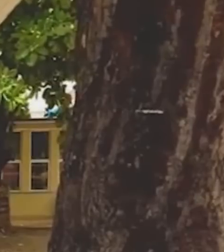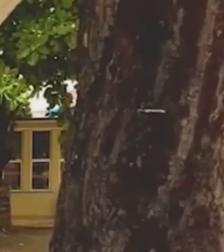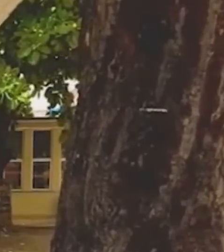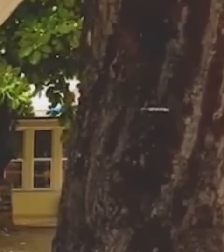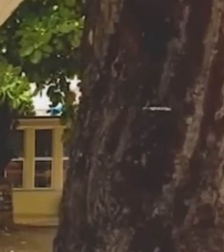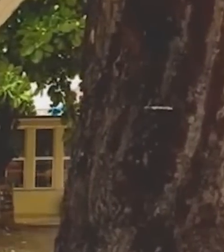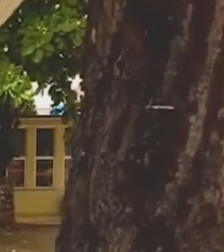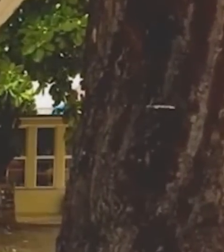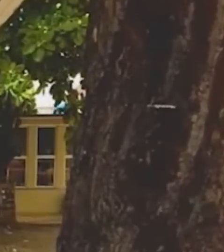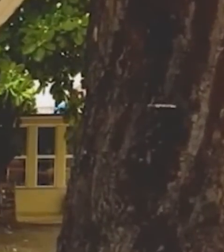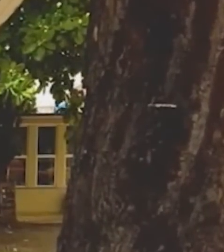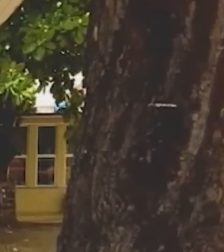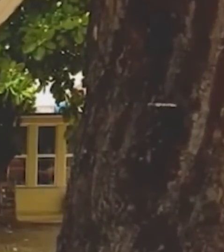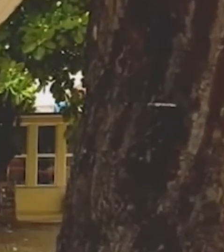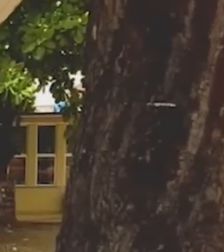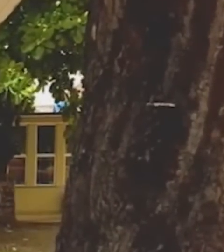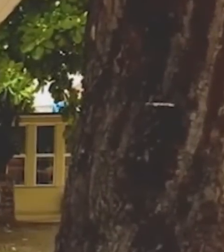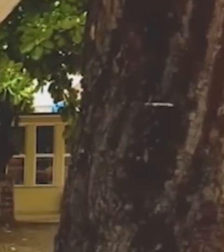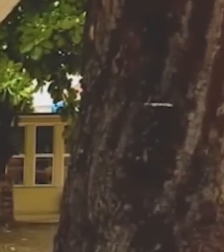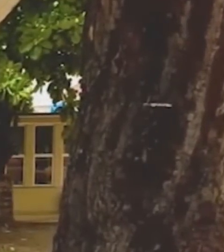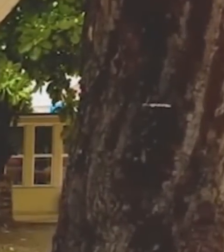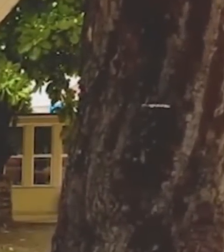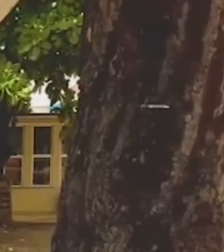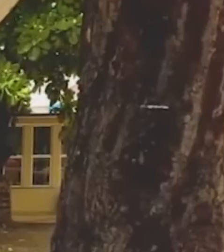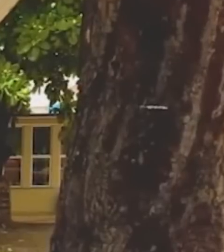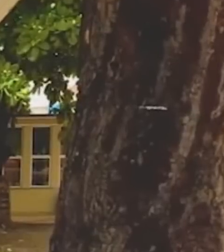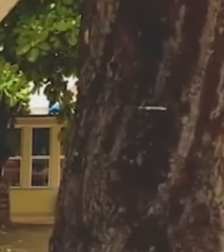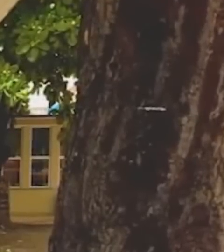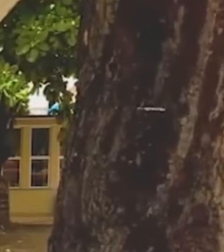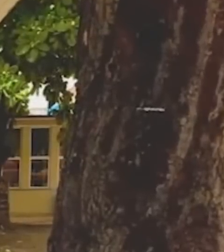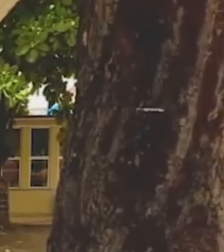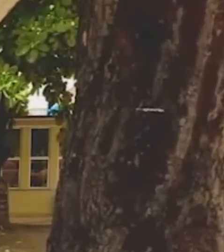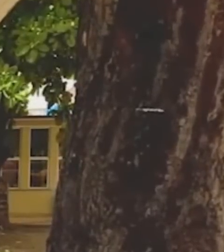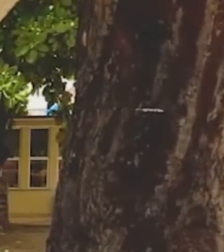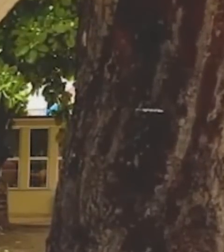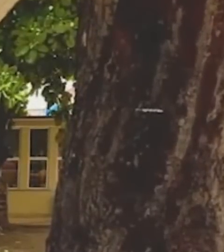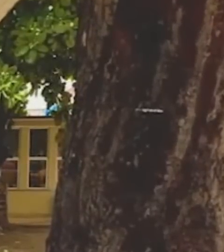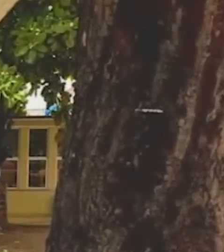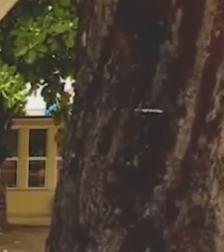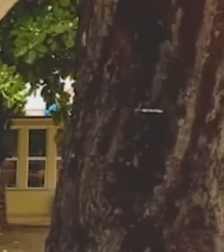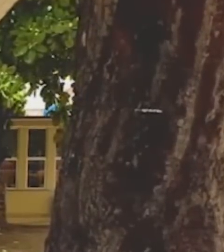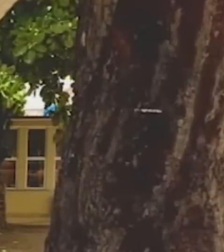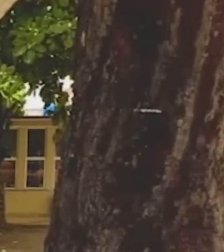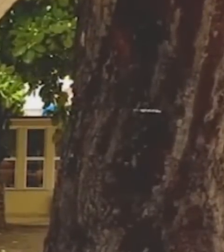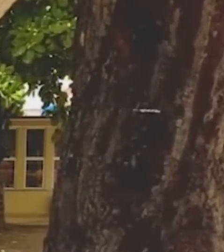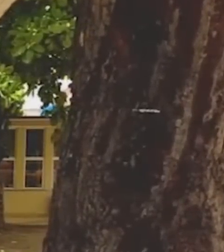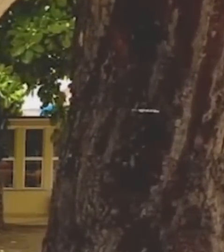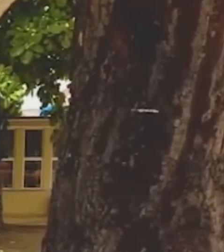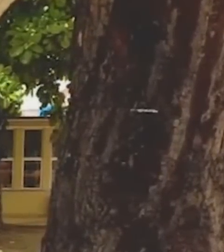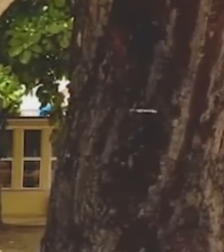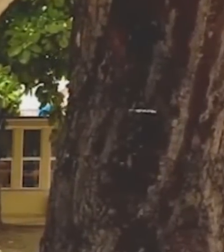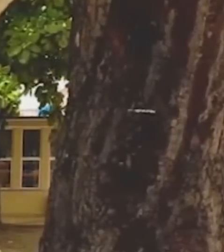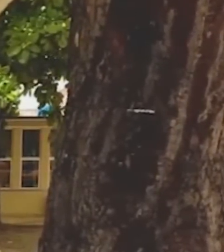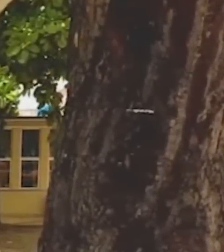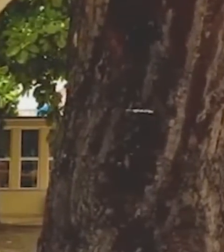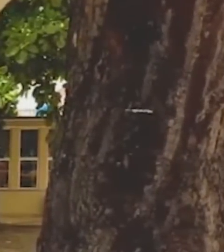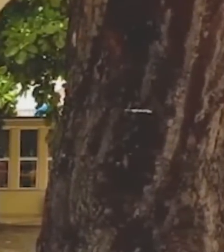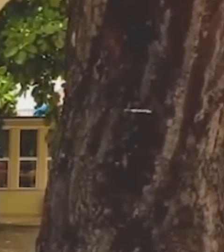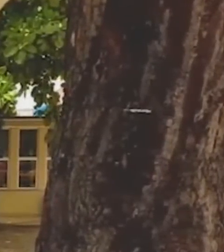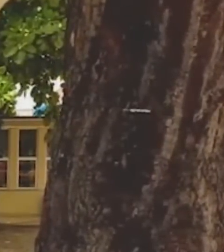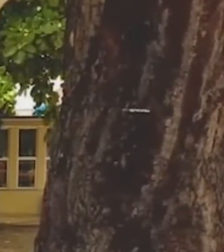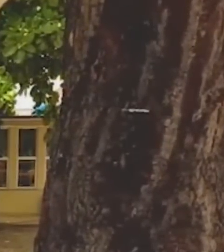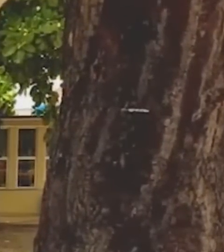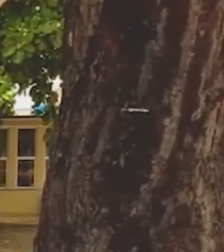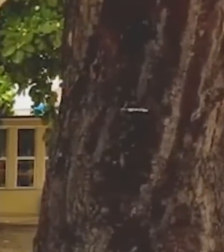know. So talking about the comfort of the doctors and the staff working with these patients is very difficult for us where that